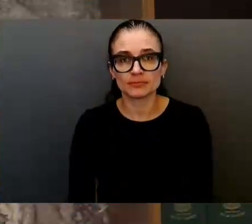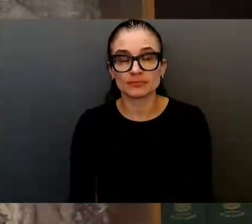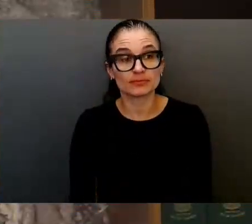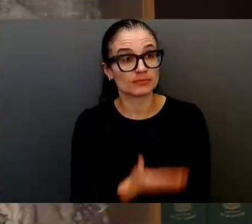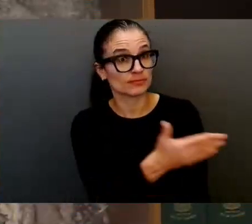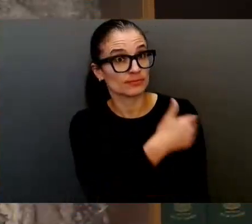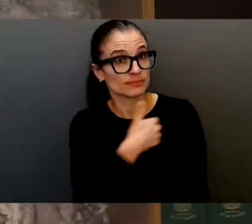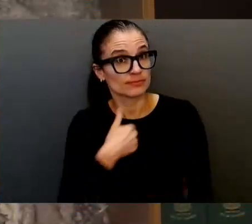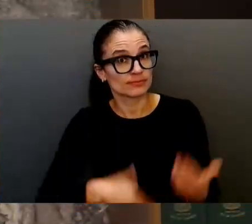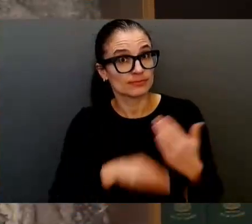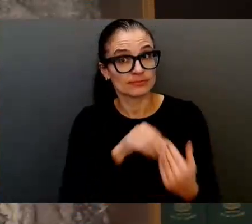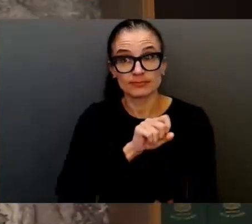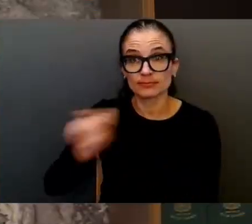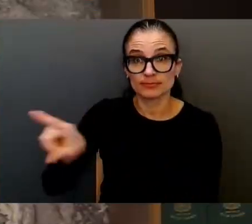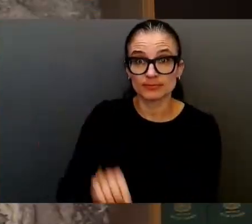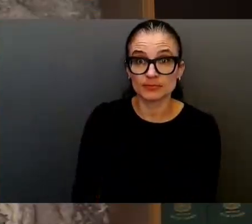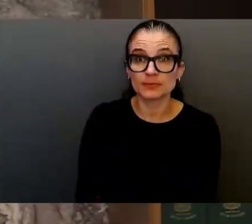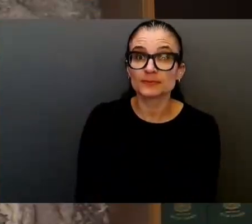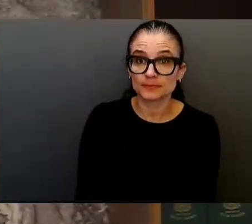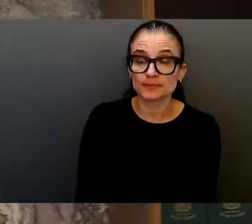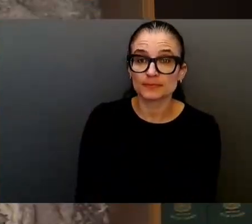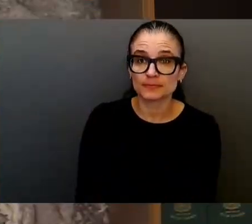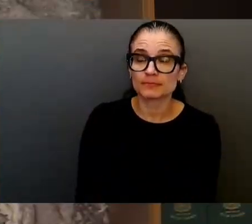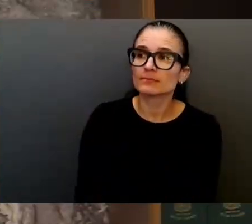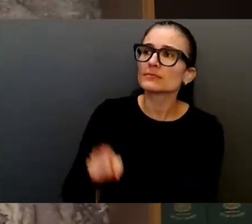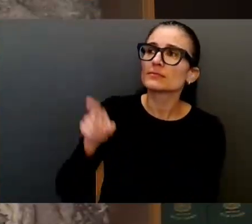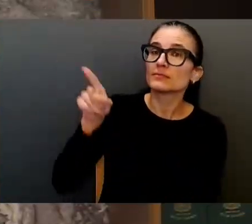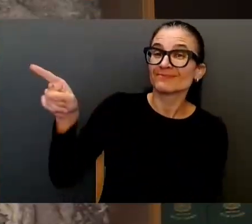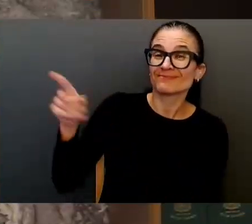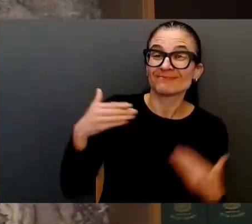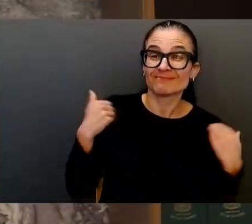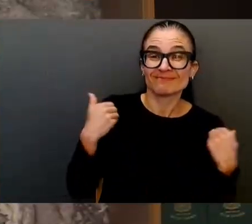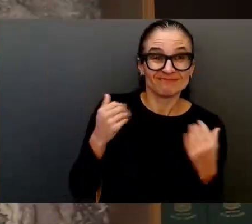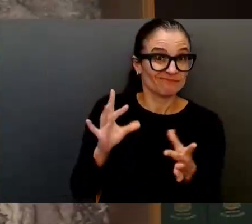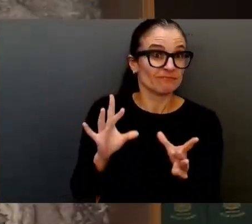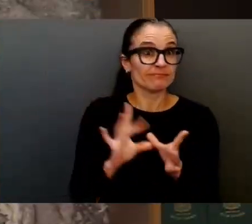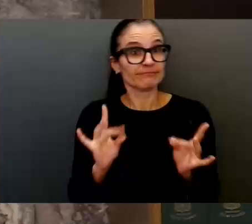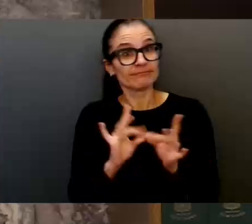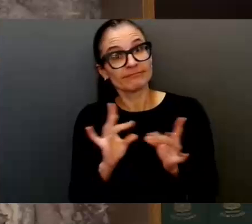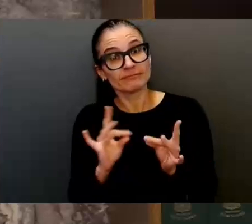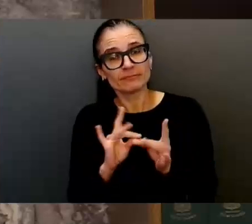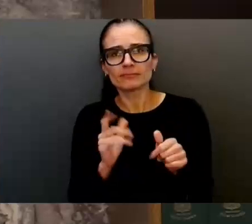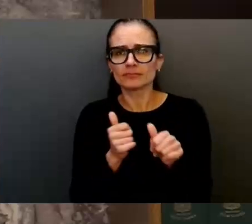The minister talks about prevention and acting early.